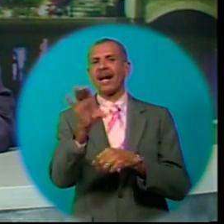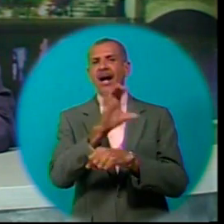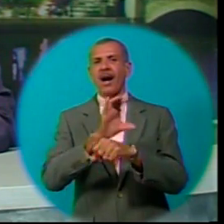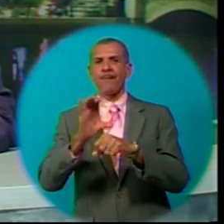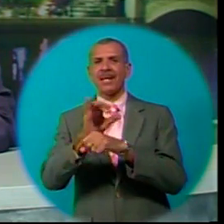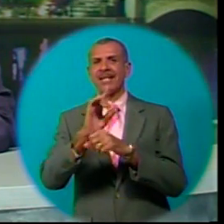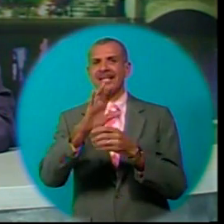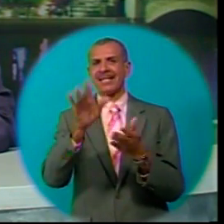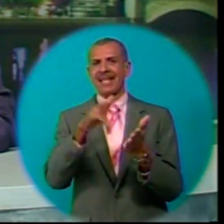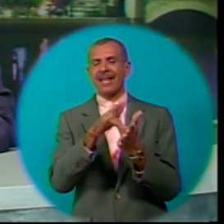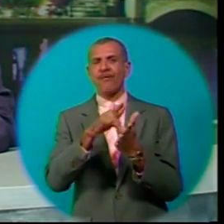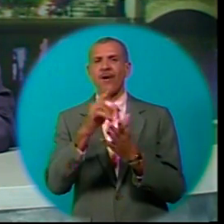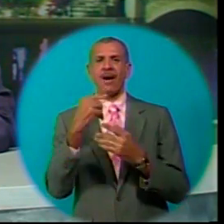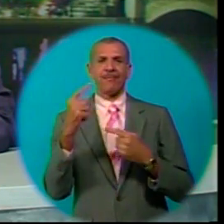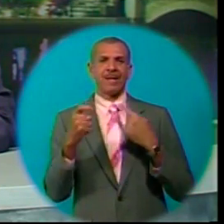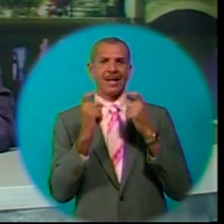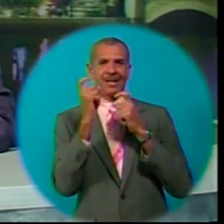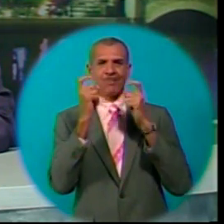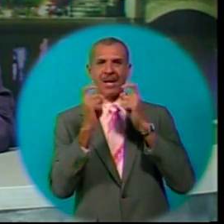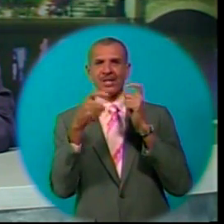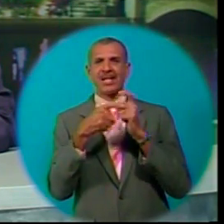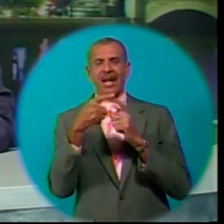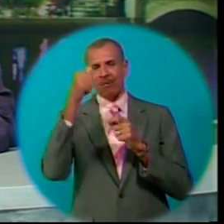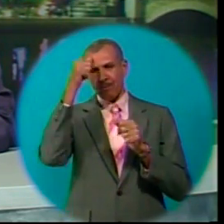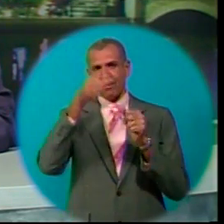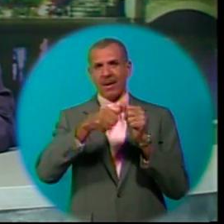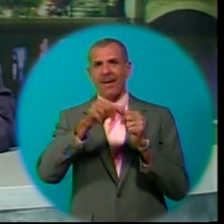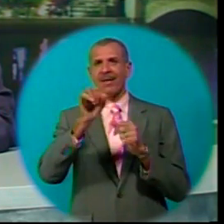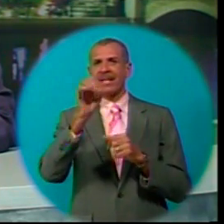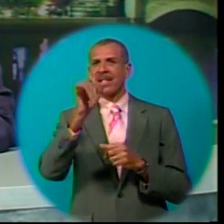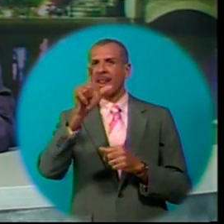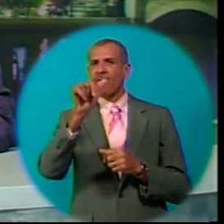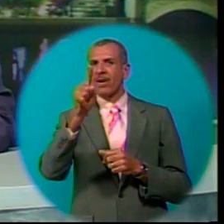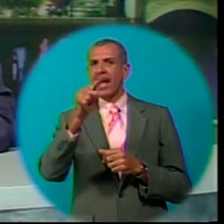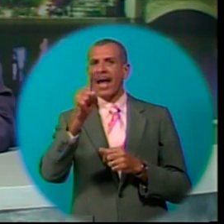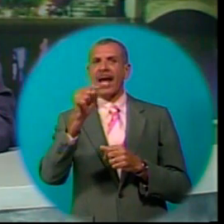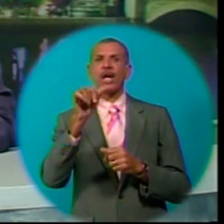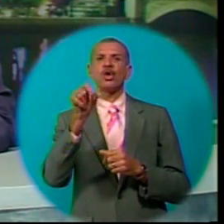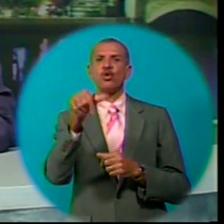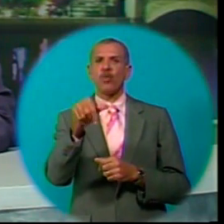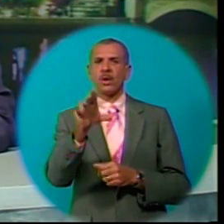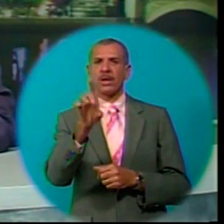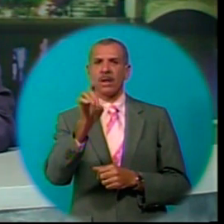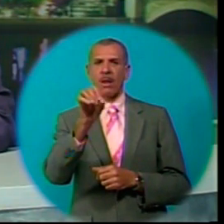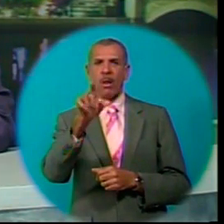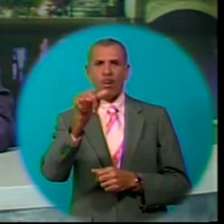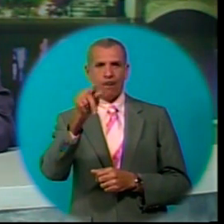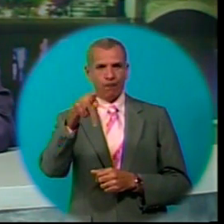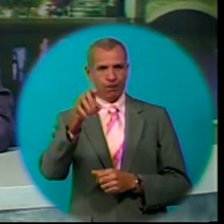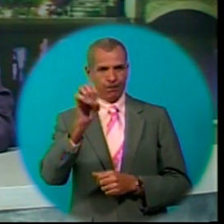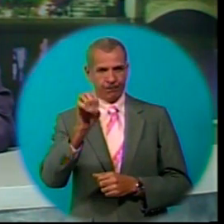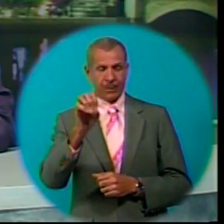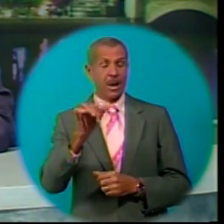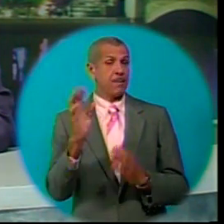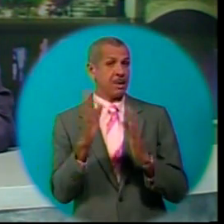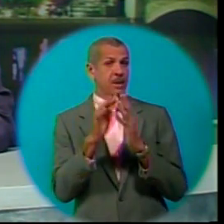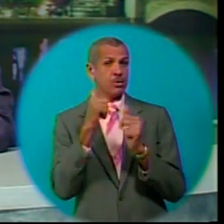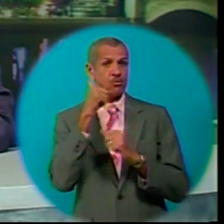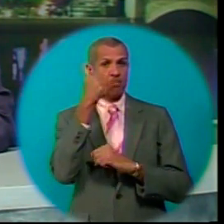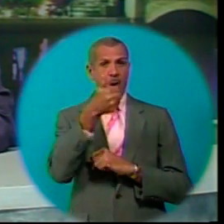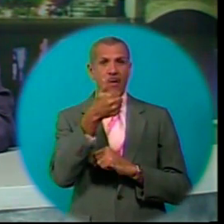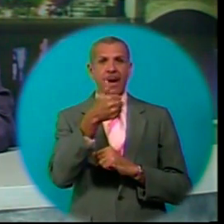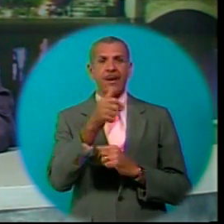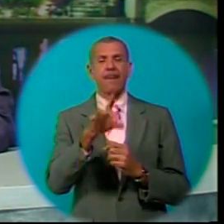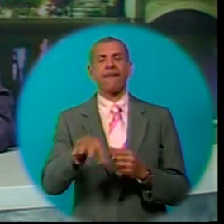of Expression and Memory of Slavery and the Slave Trade in Guadeloupe. The meeting is being held tomorrow, May 9th,